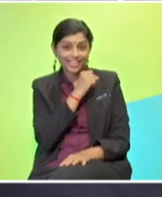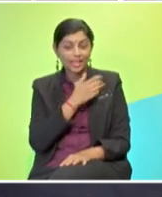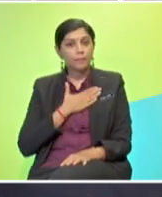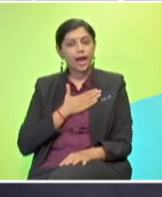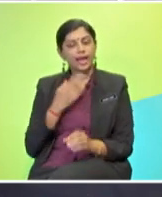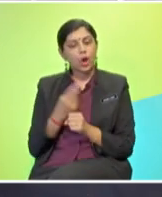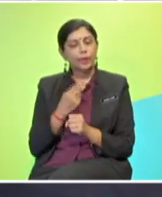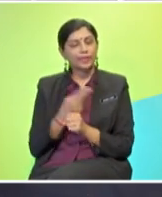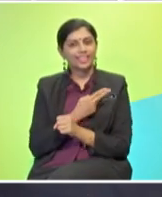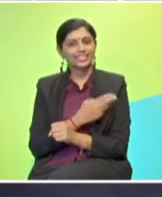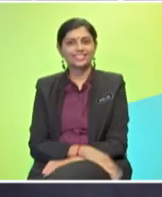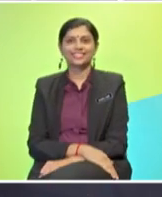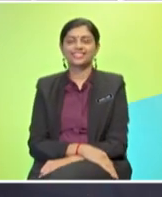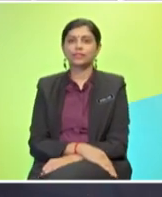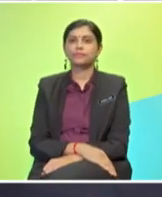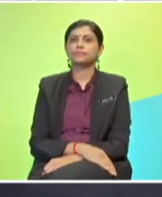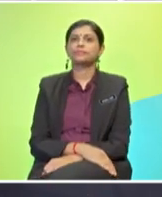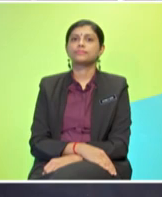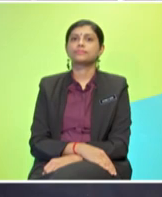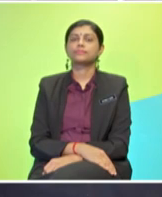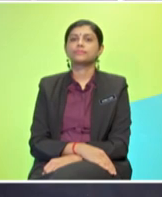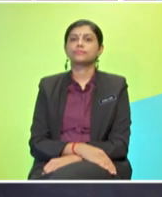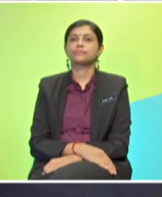Hobbies. Let's go.